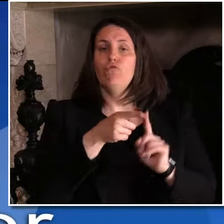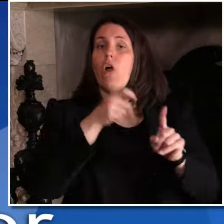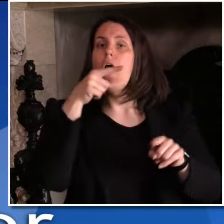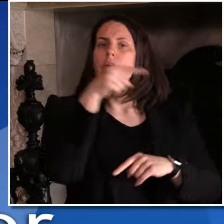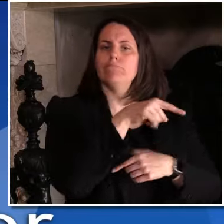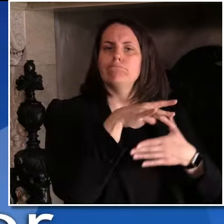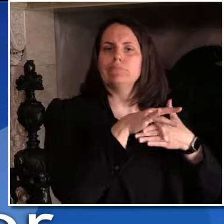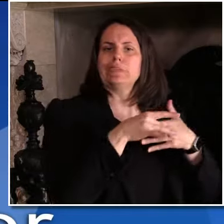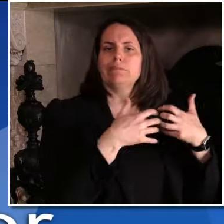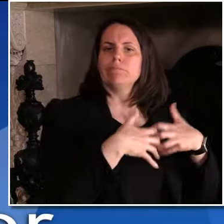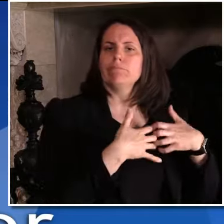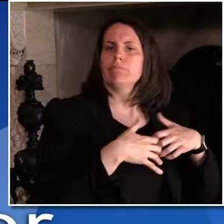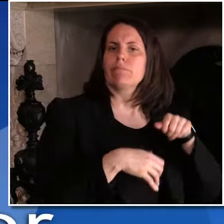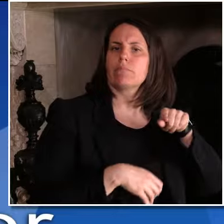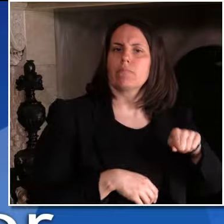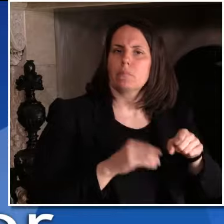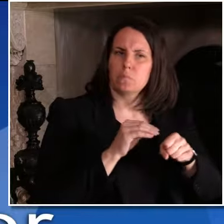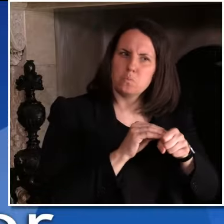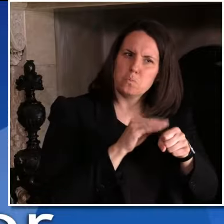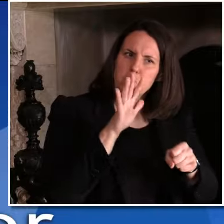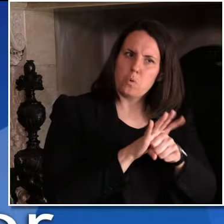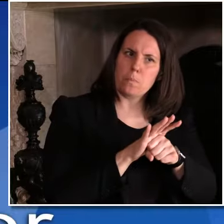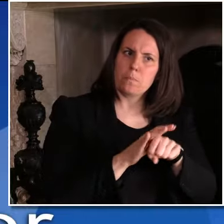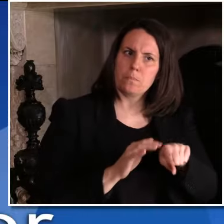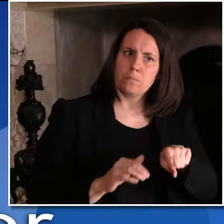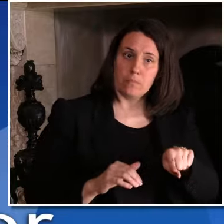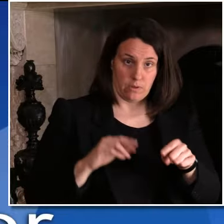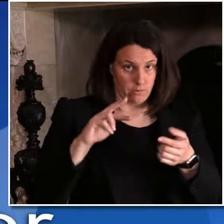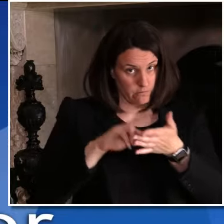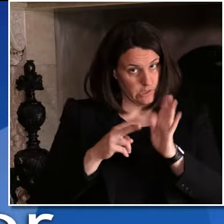in and make those decisions regarding those plants?